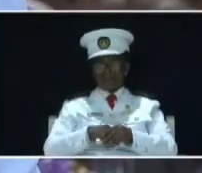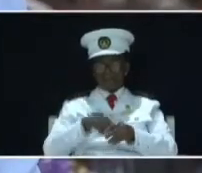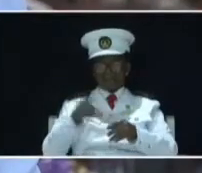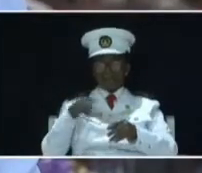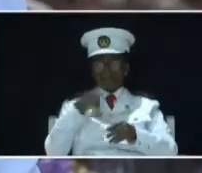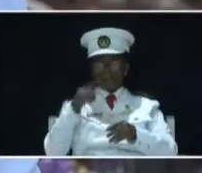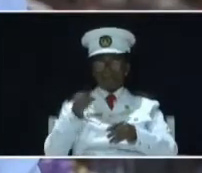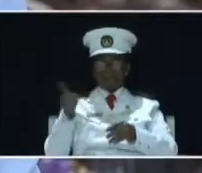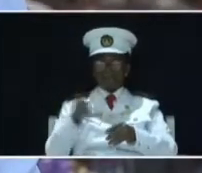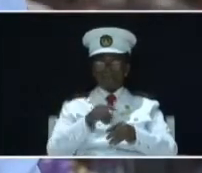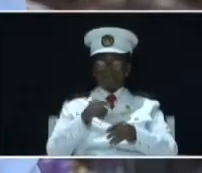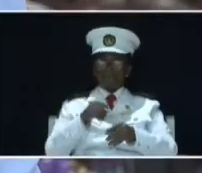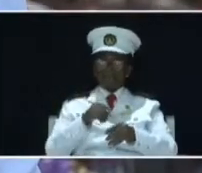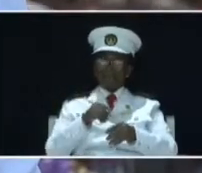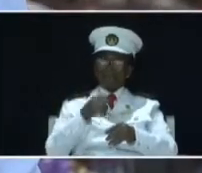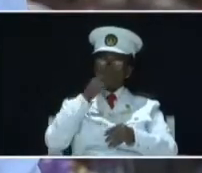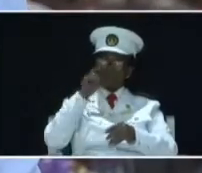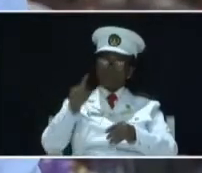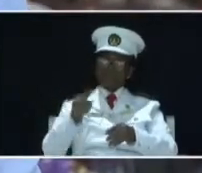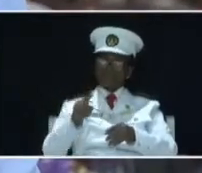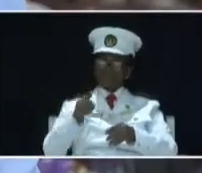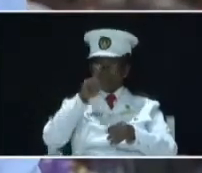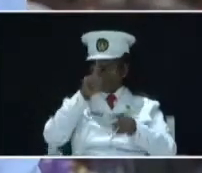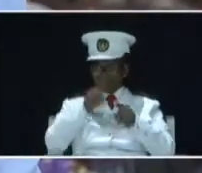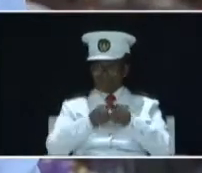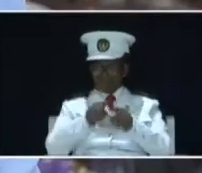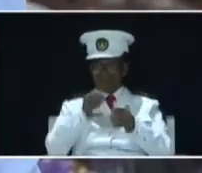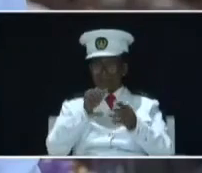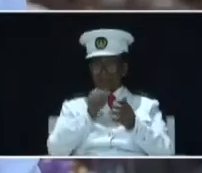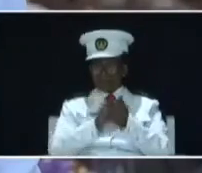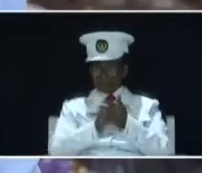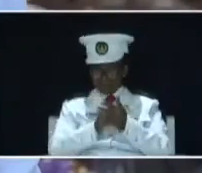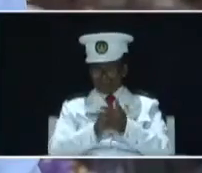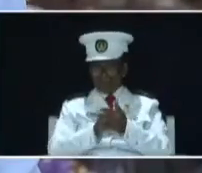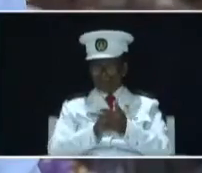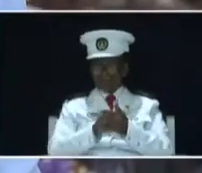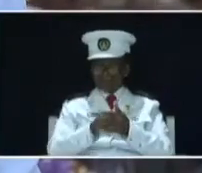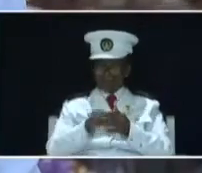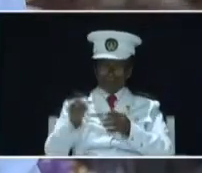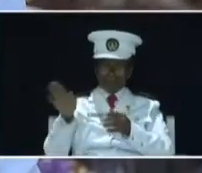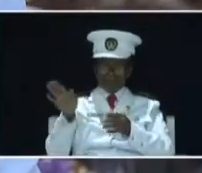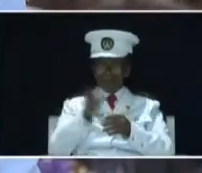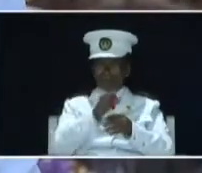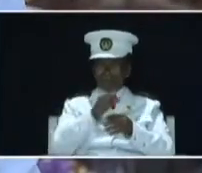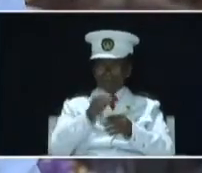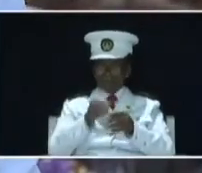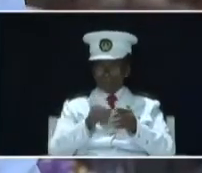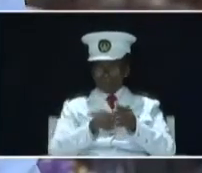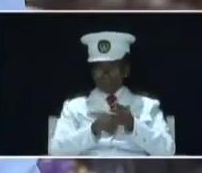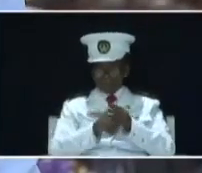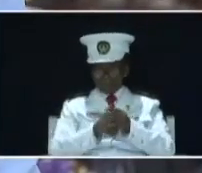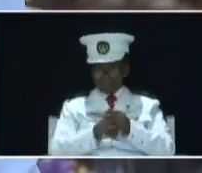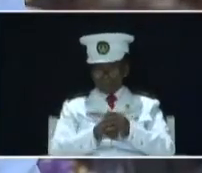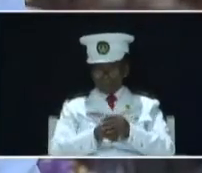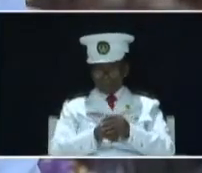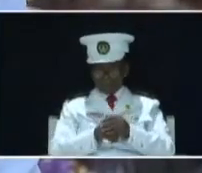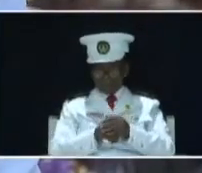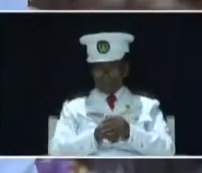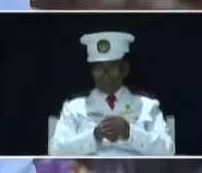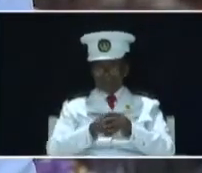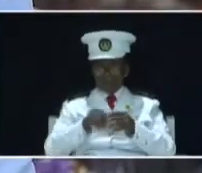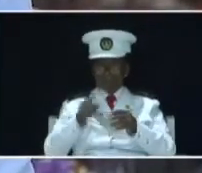your senior partner. And he gave you the passage, Amos chapter 3, verse